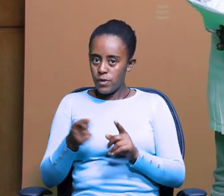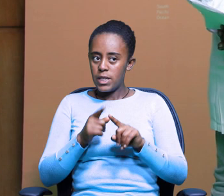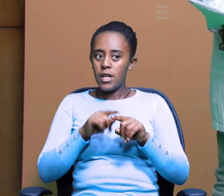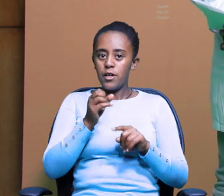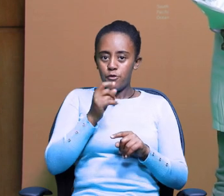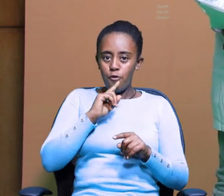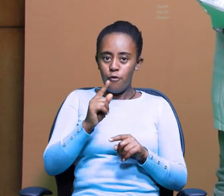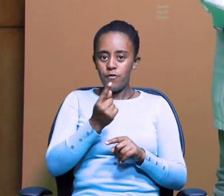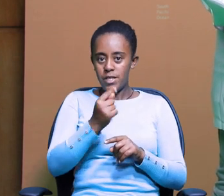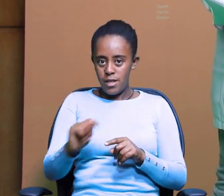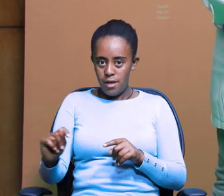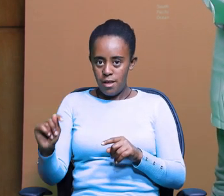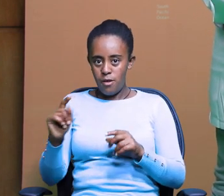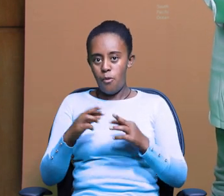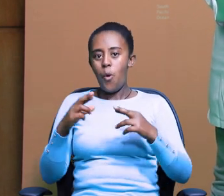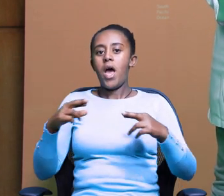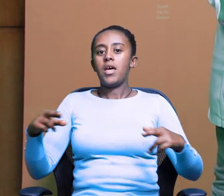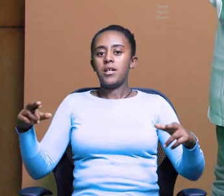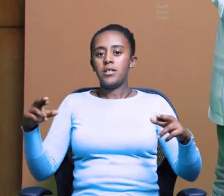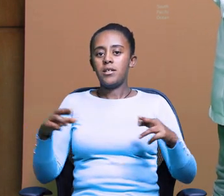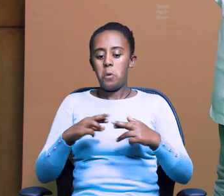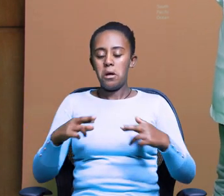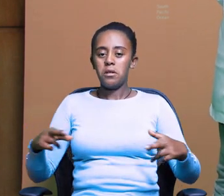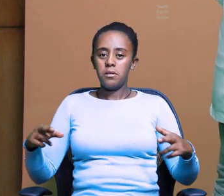of the wire.